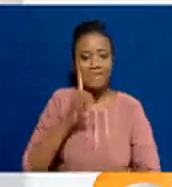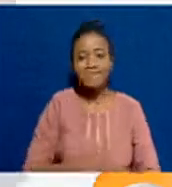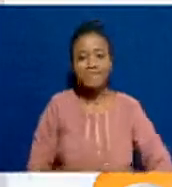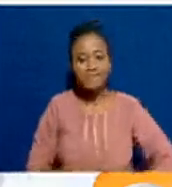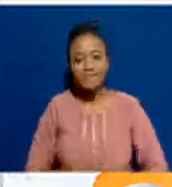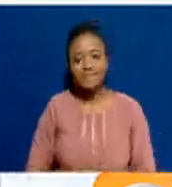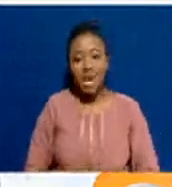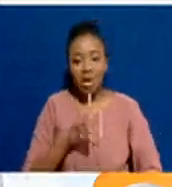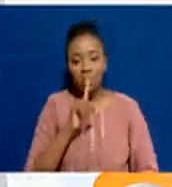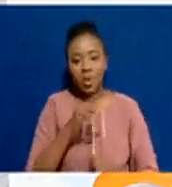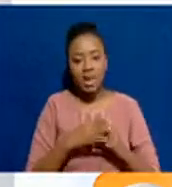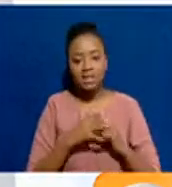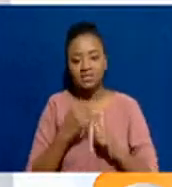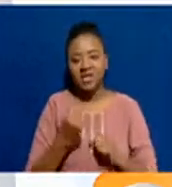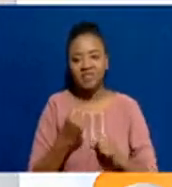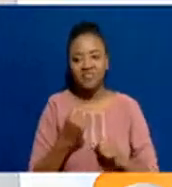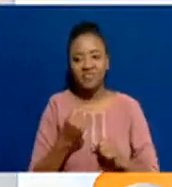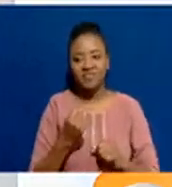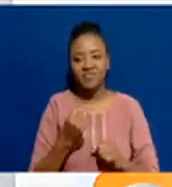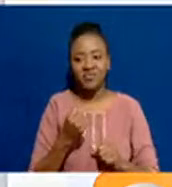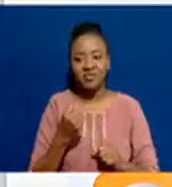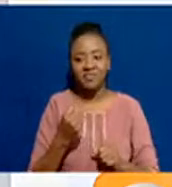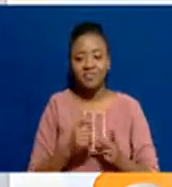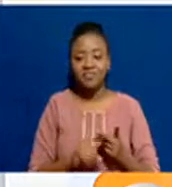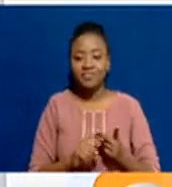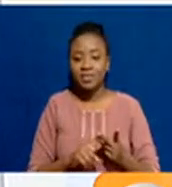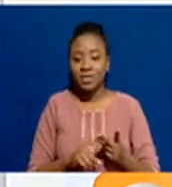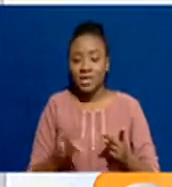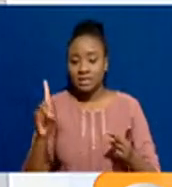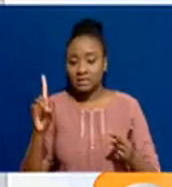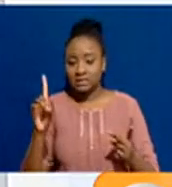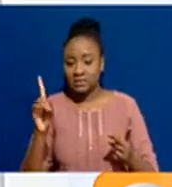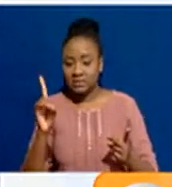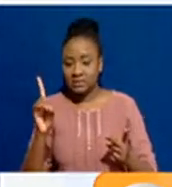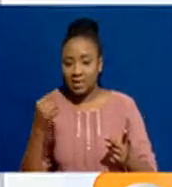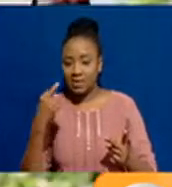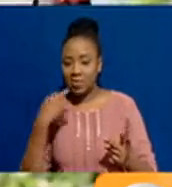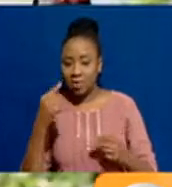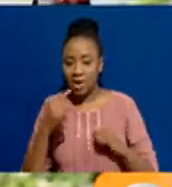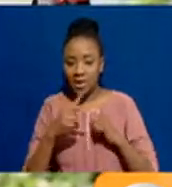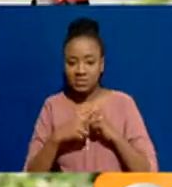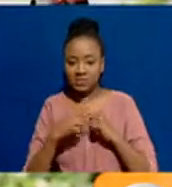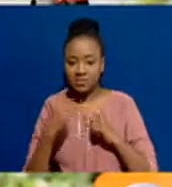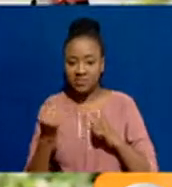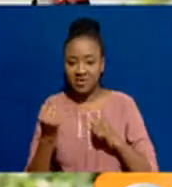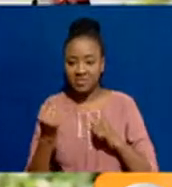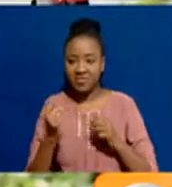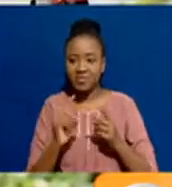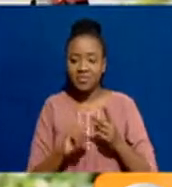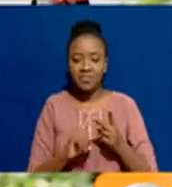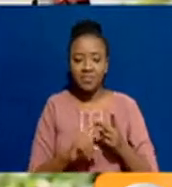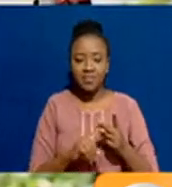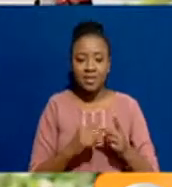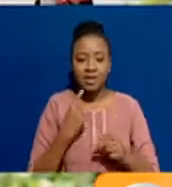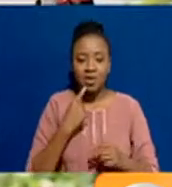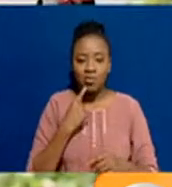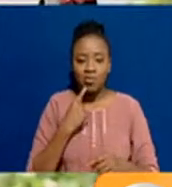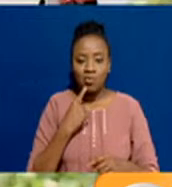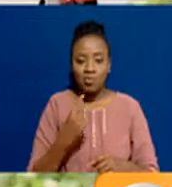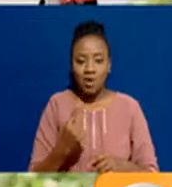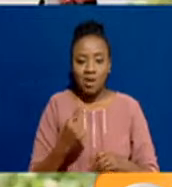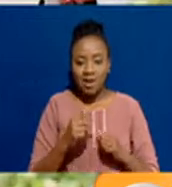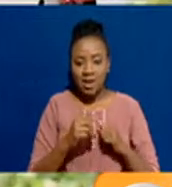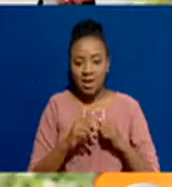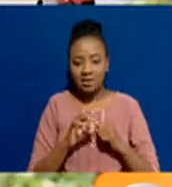litre, 179 shillings and 50 cents per litre of diesel, and 173 shillings and 44 cents per litre of